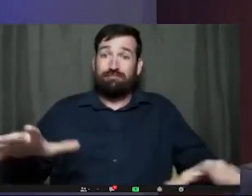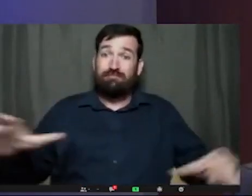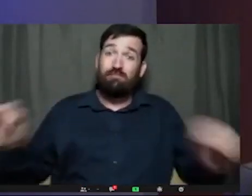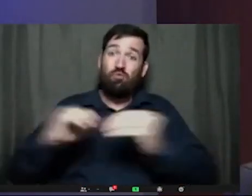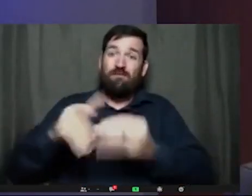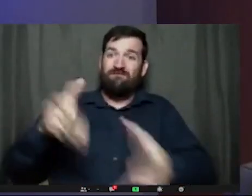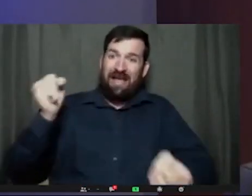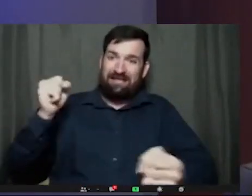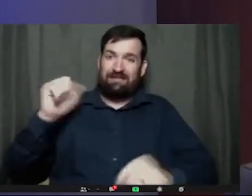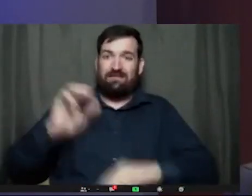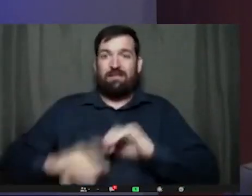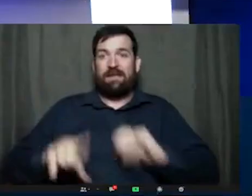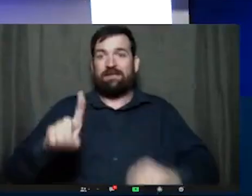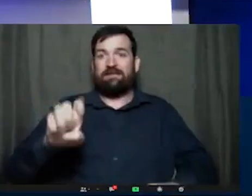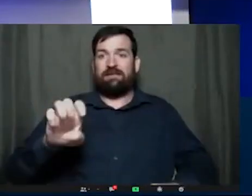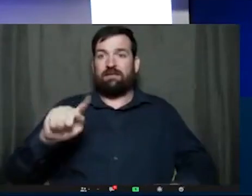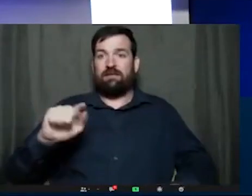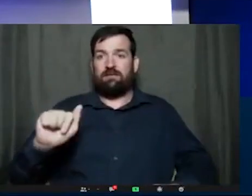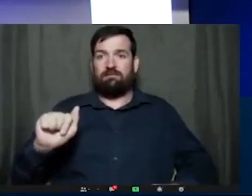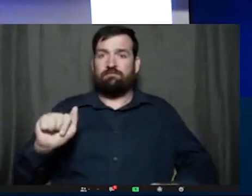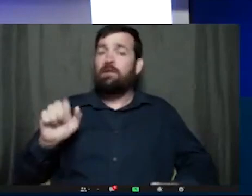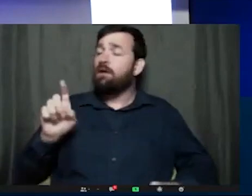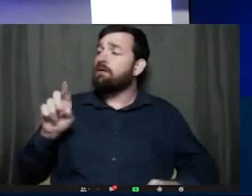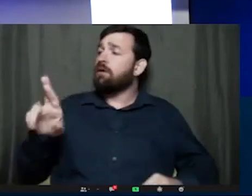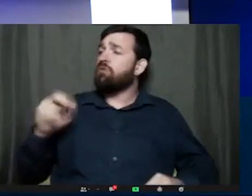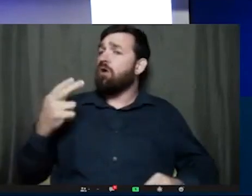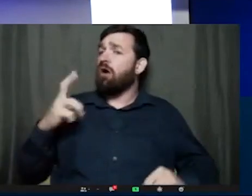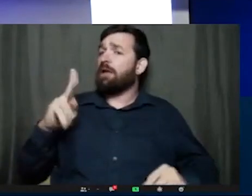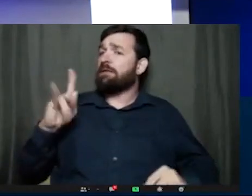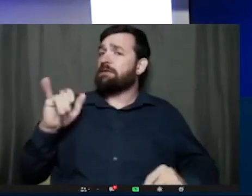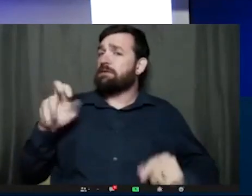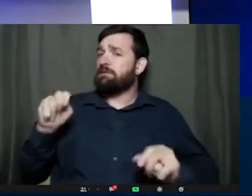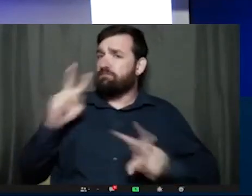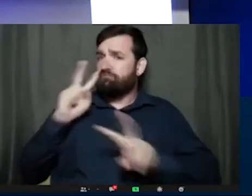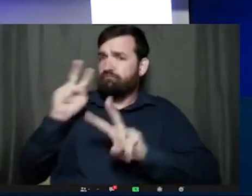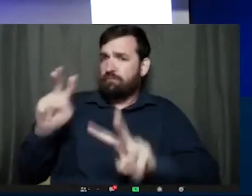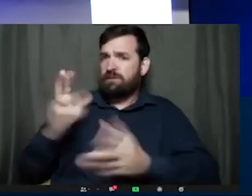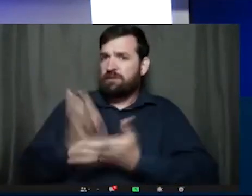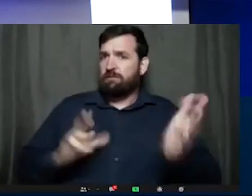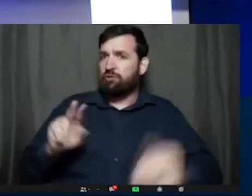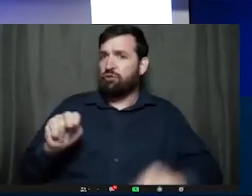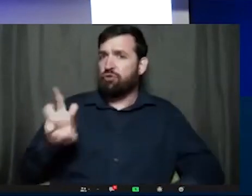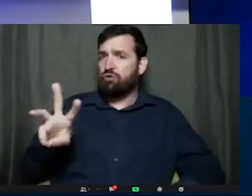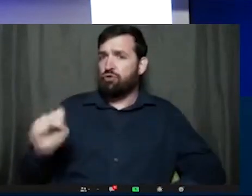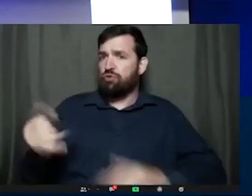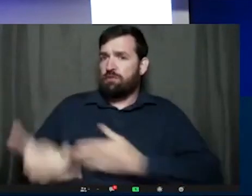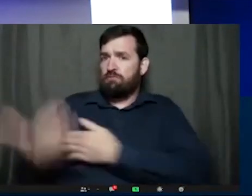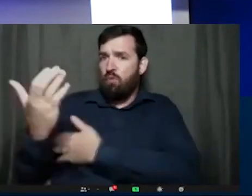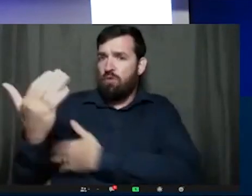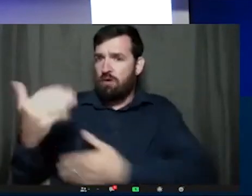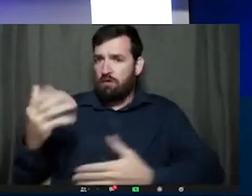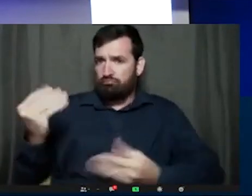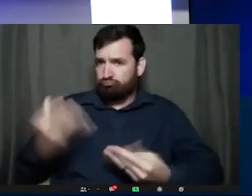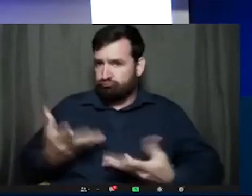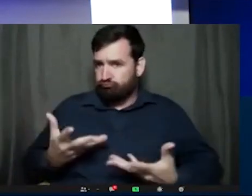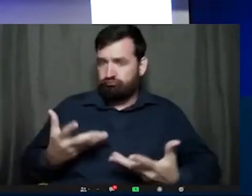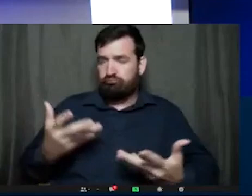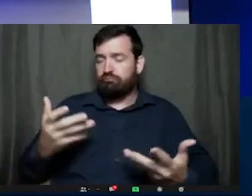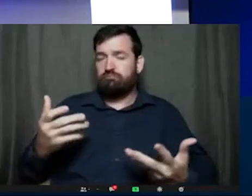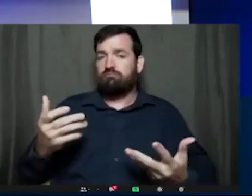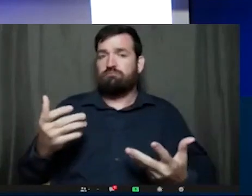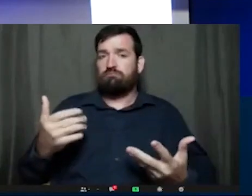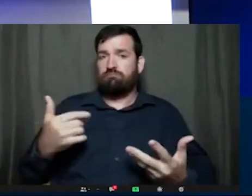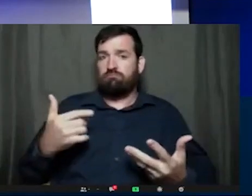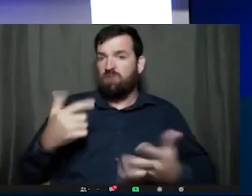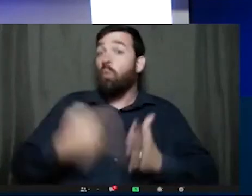Dr. Hawkinson, I was listening to some news this morning saying that, and just tell me and update us on what we know about Omicron, but that